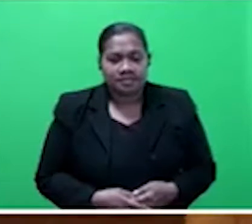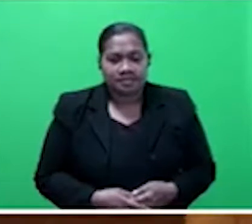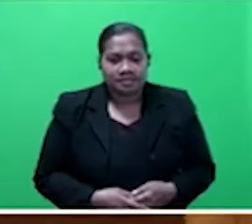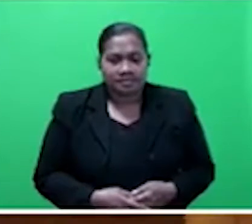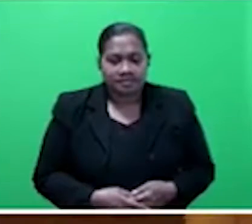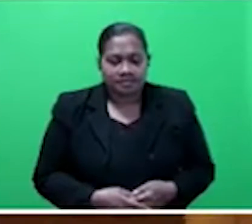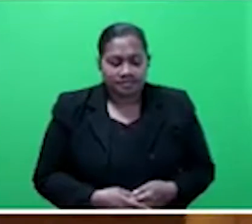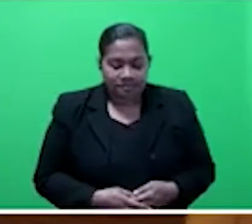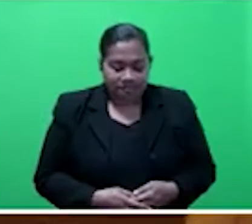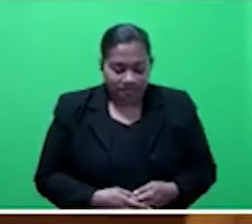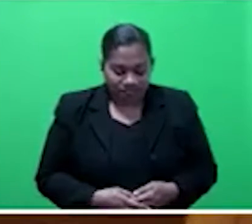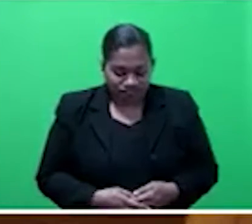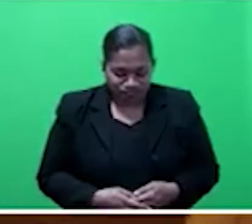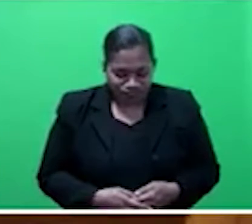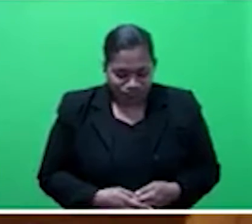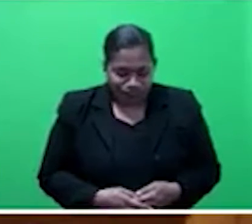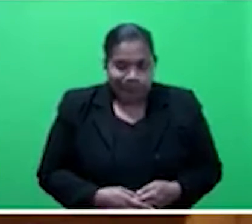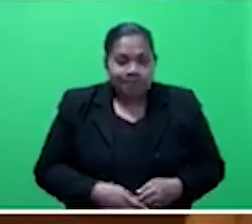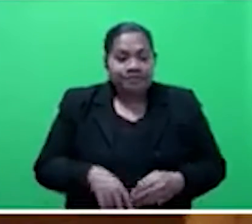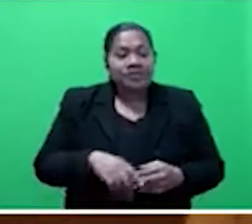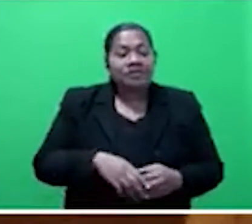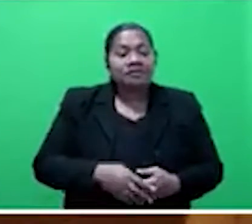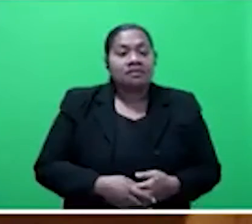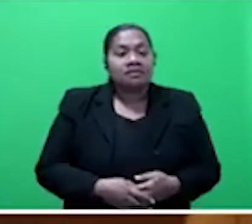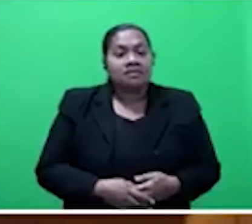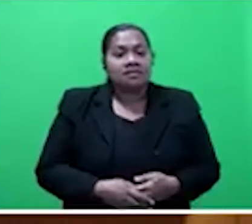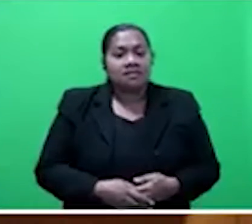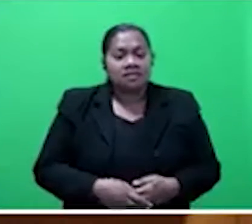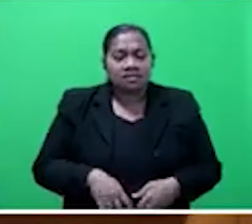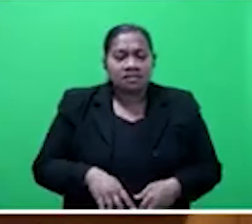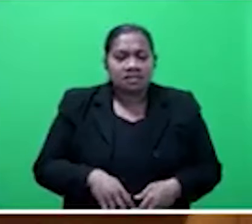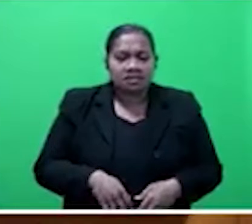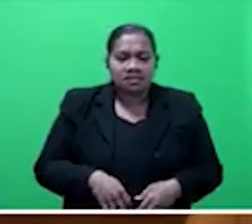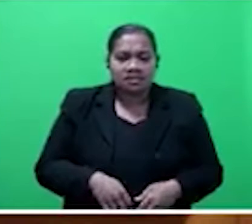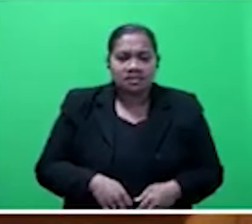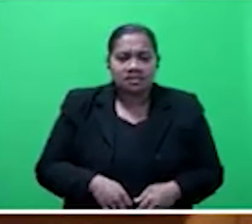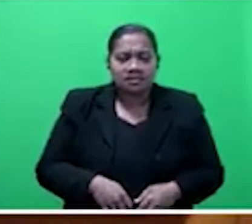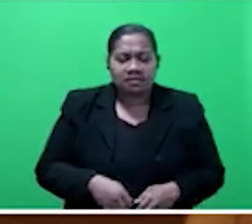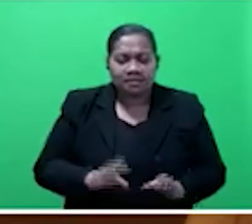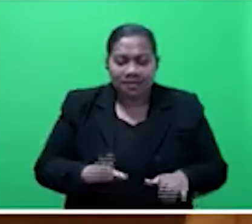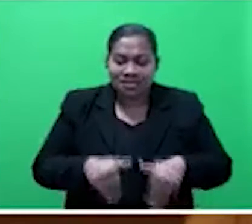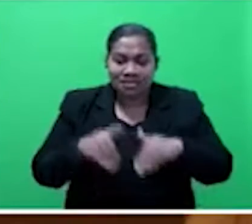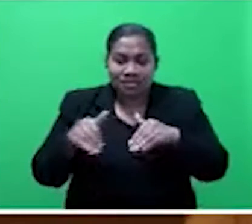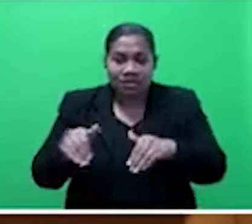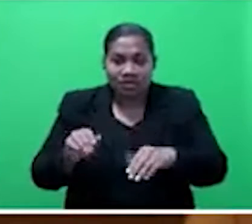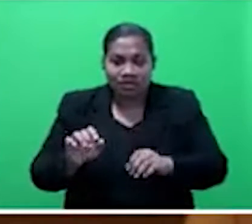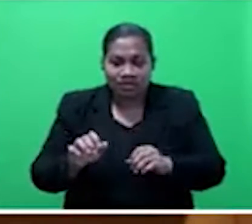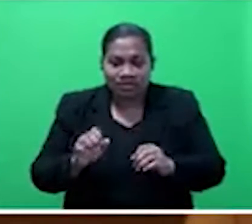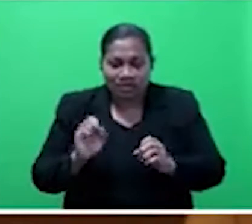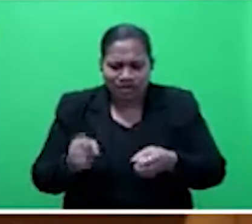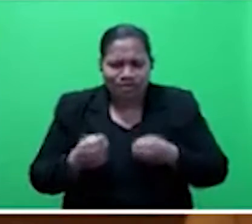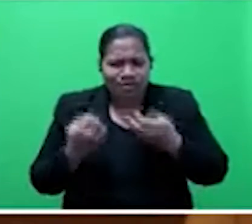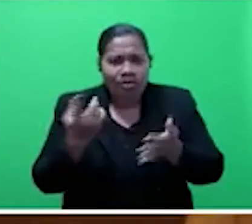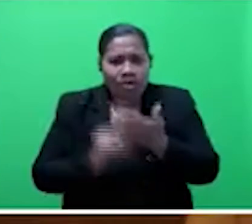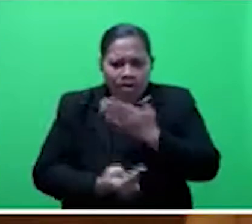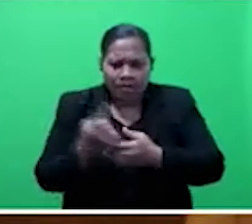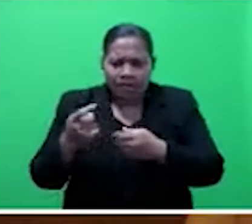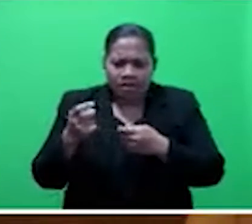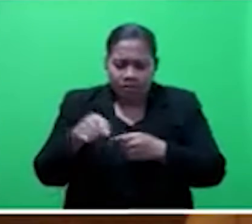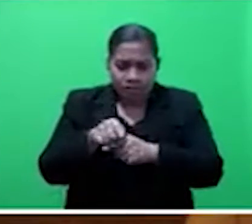The selection of the participating private health providers will be determined through a clear, transparent